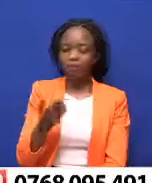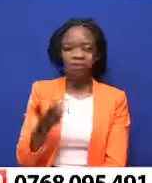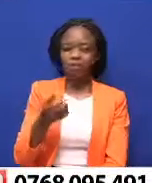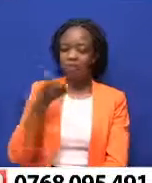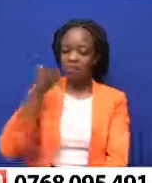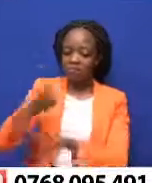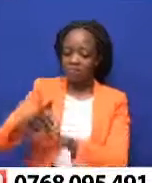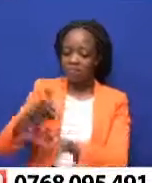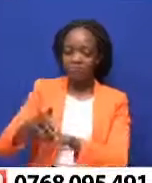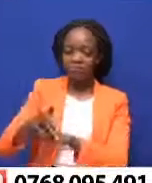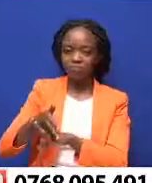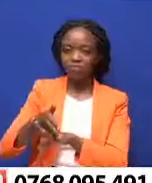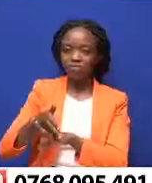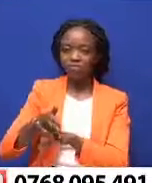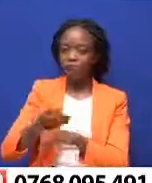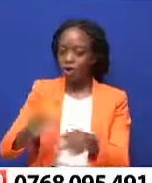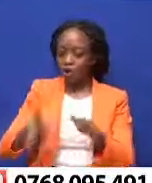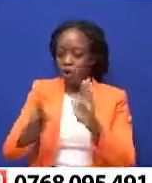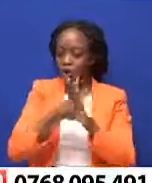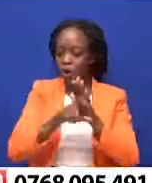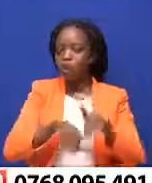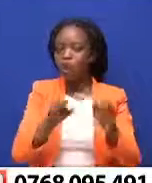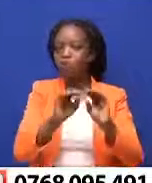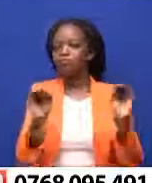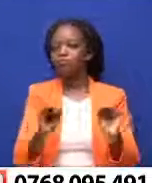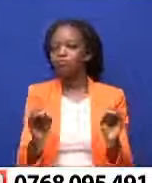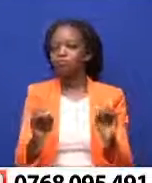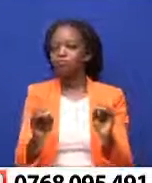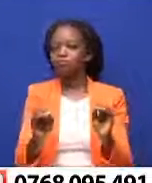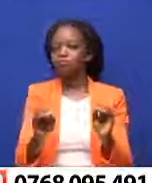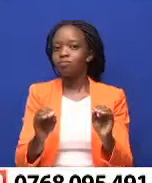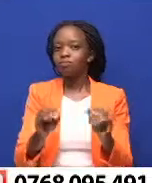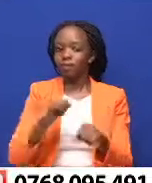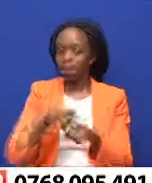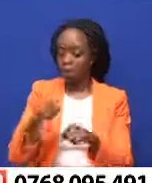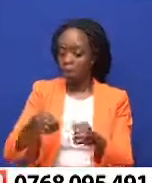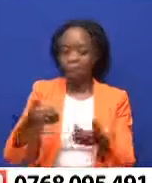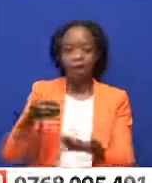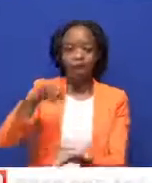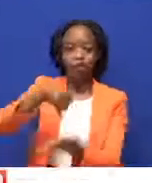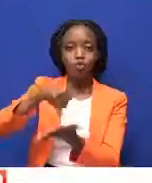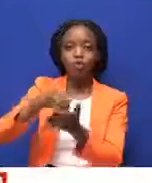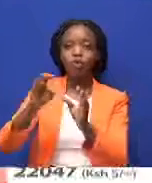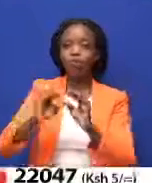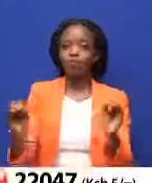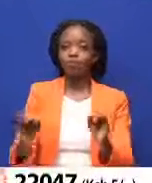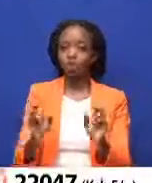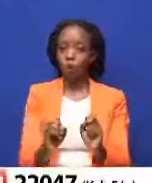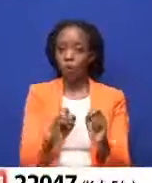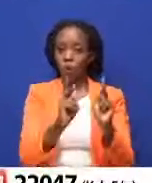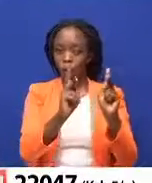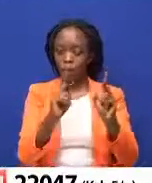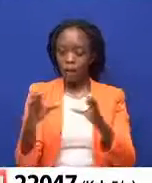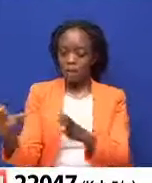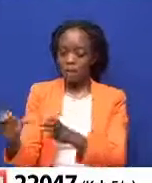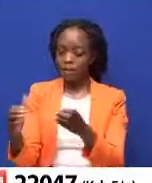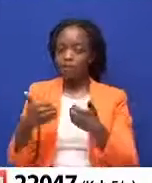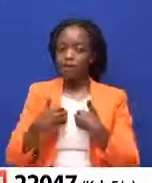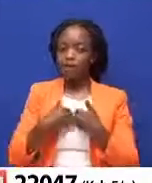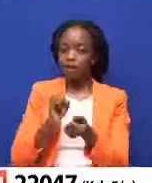fraudulent, it was illegitimate, and there was no NEC at that time. All right, the party has